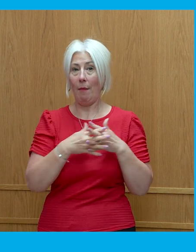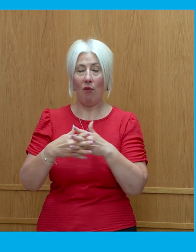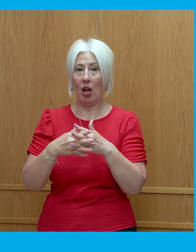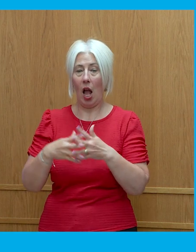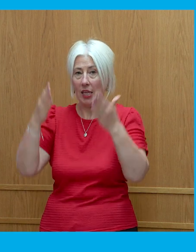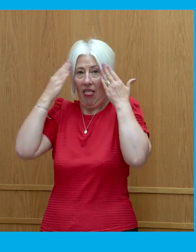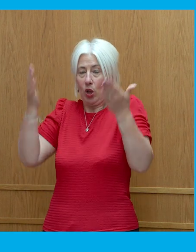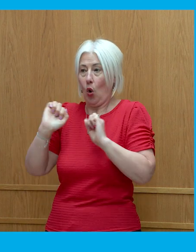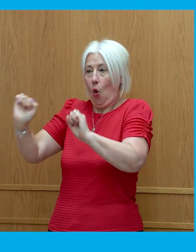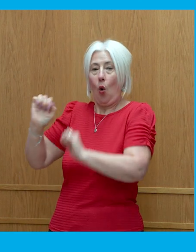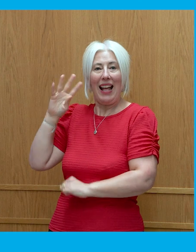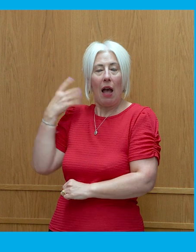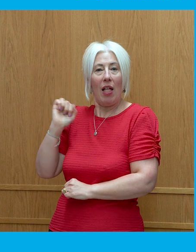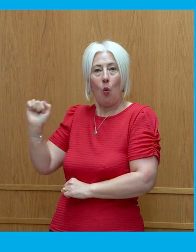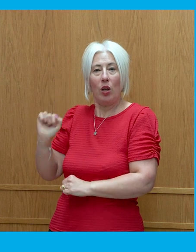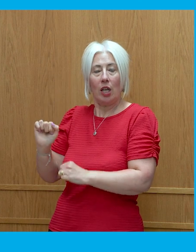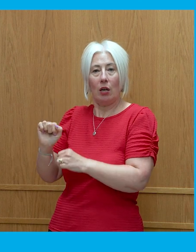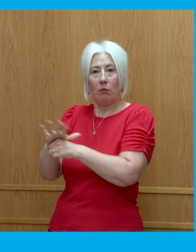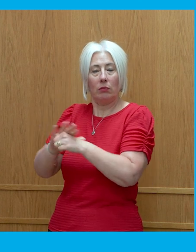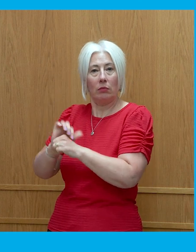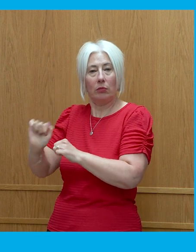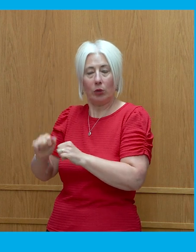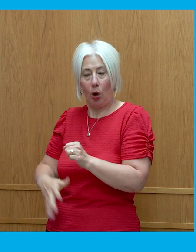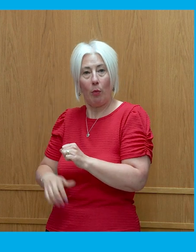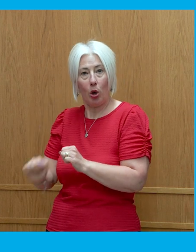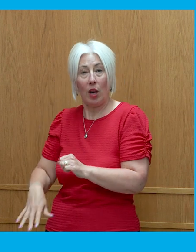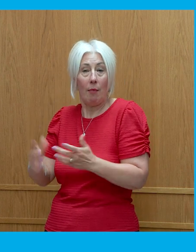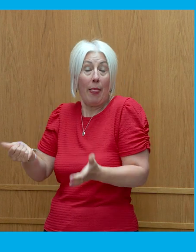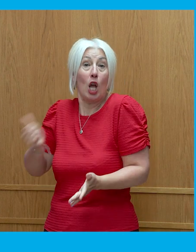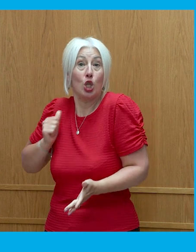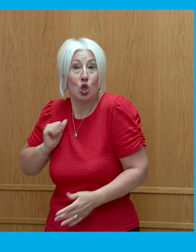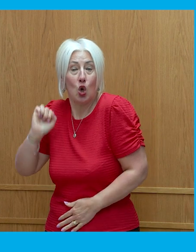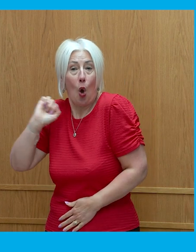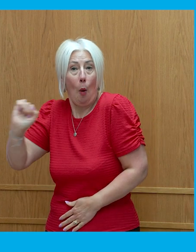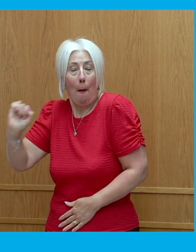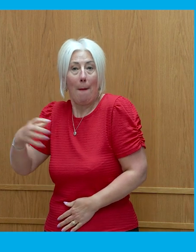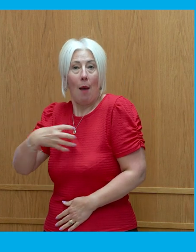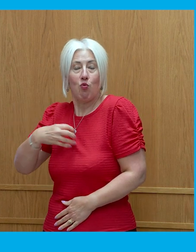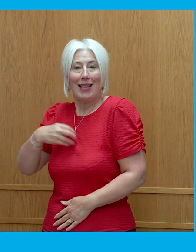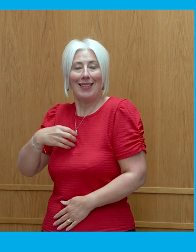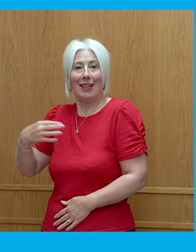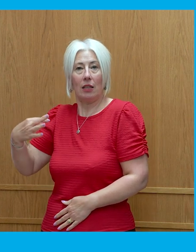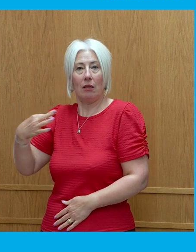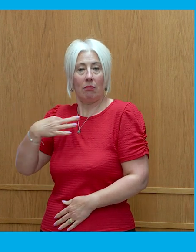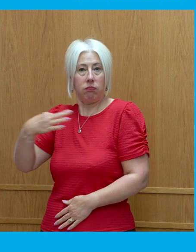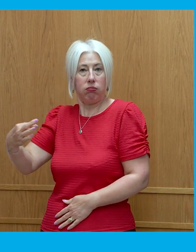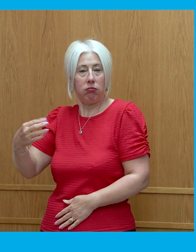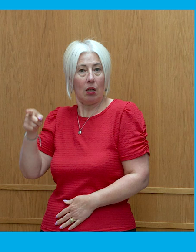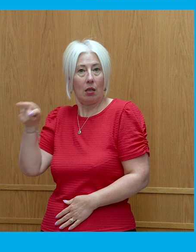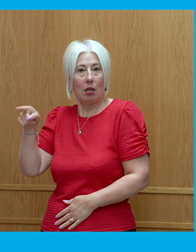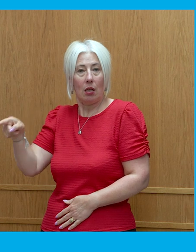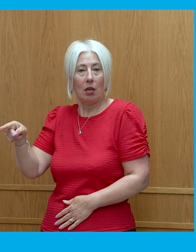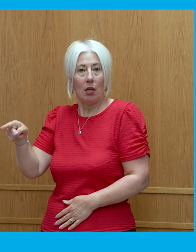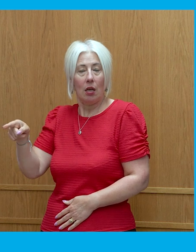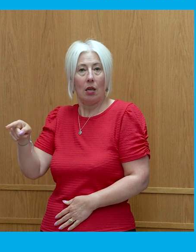position is on abortion, but they assume as a Democratic female presidential candidate that she's going to be, I shouldn't